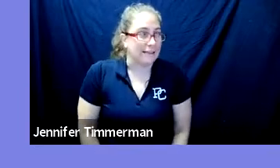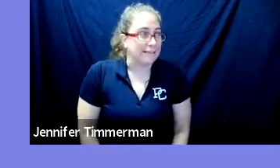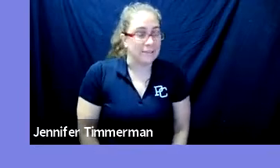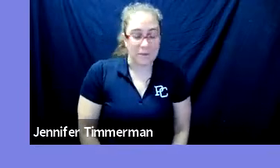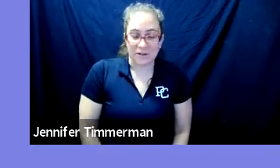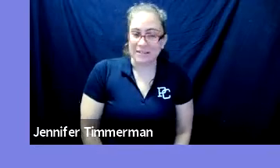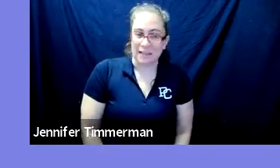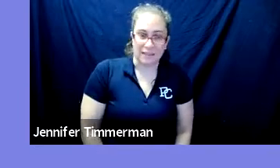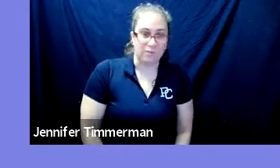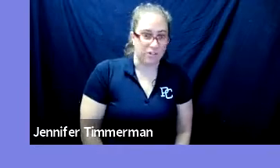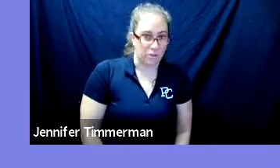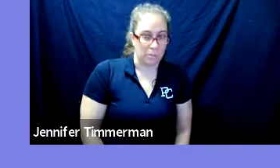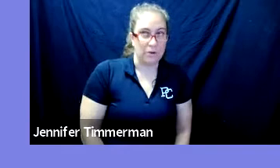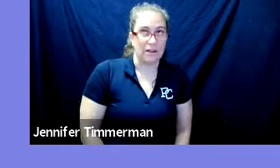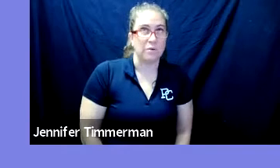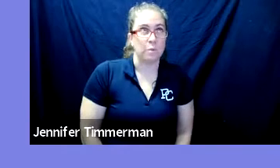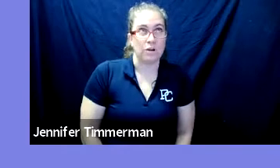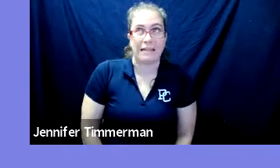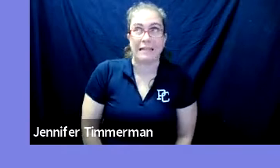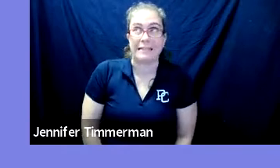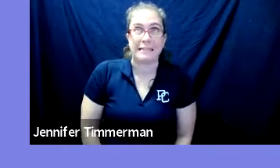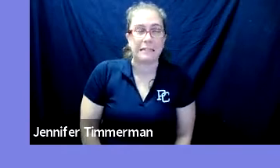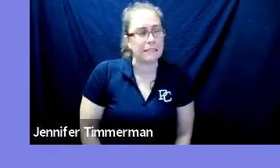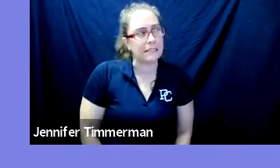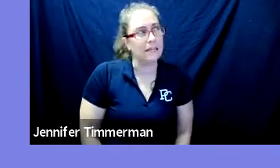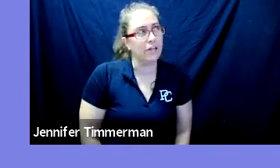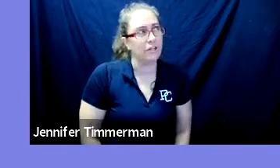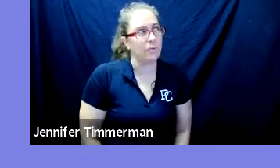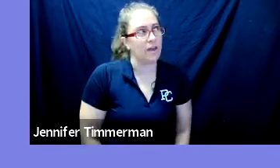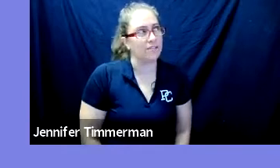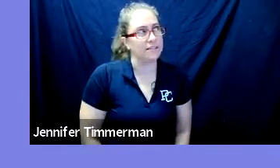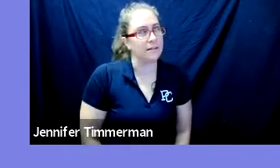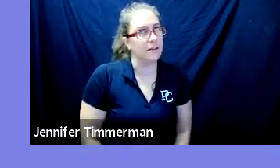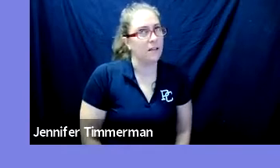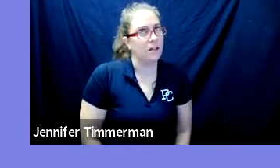and licensed American Sign Language interpreter and I've been working since